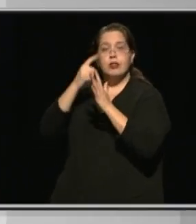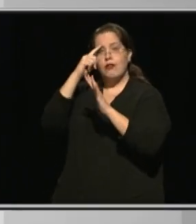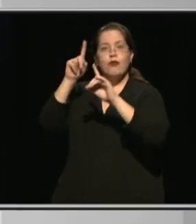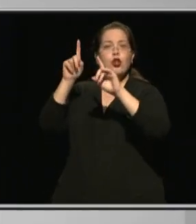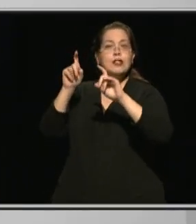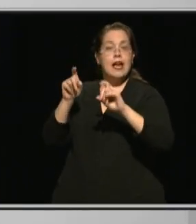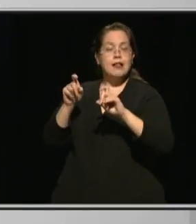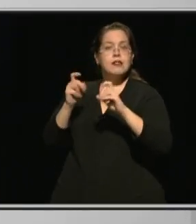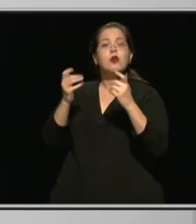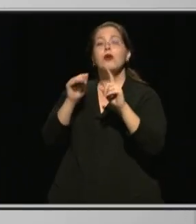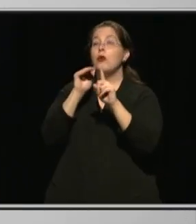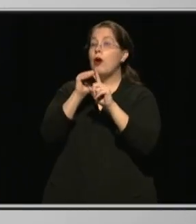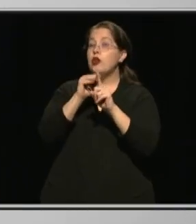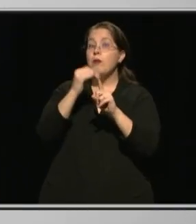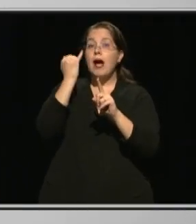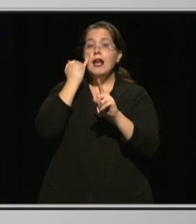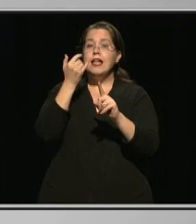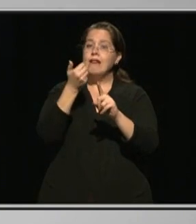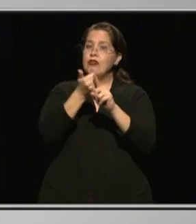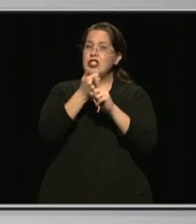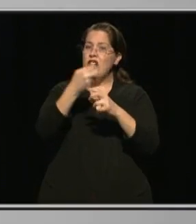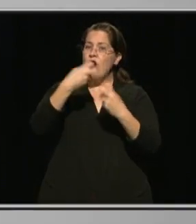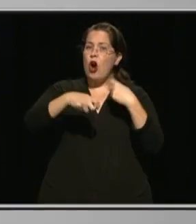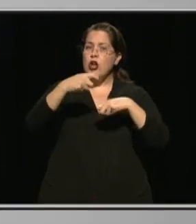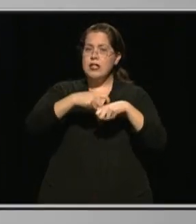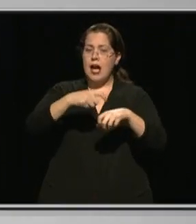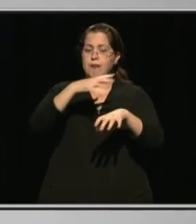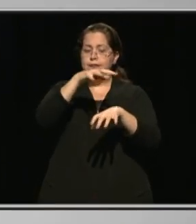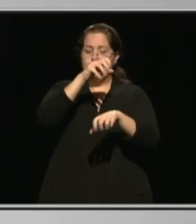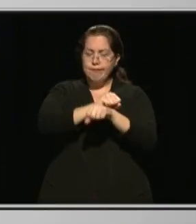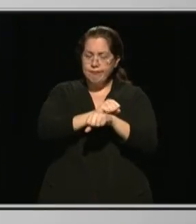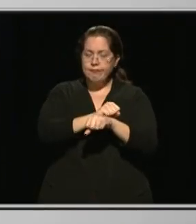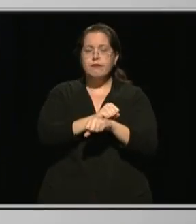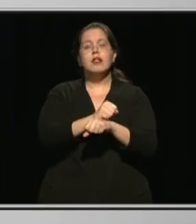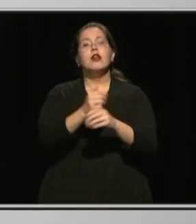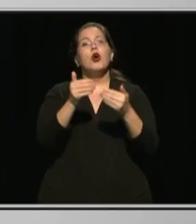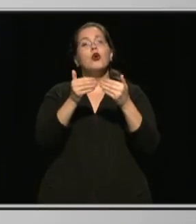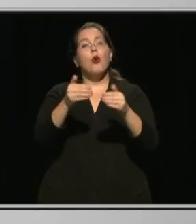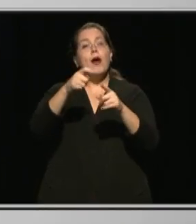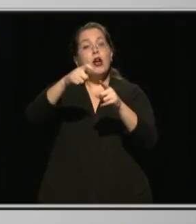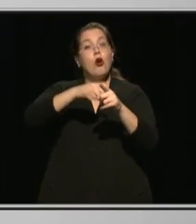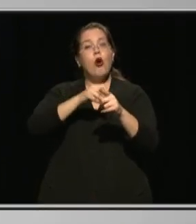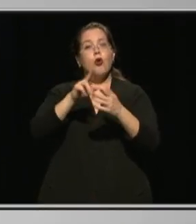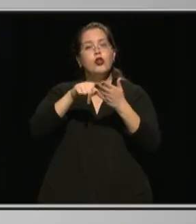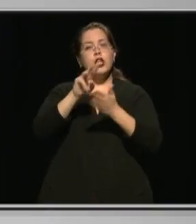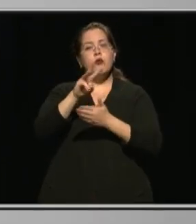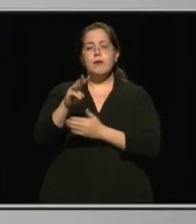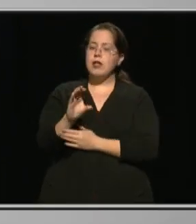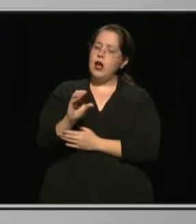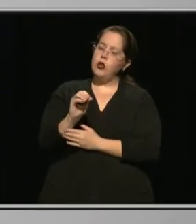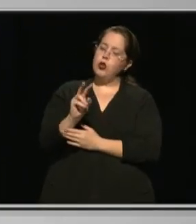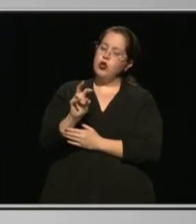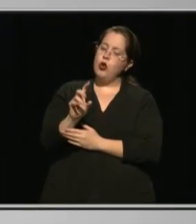so we want to remind you, if you're having trouble booking an appointment, to go ahead and call, or you can go to the website